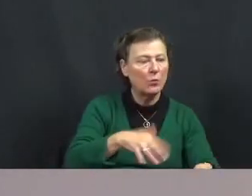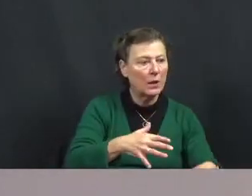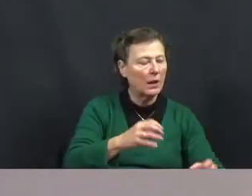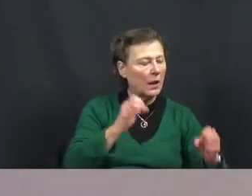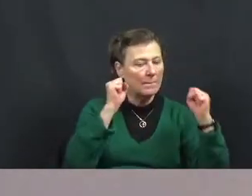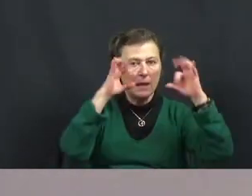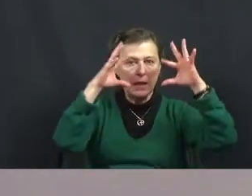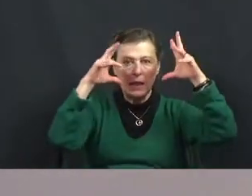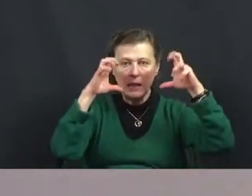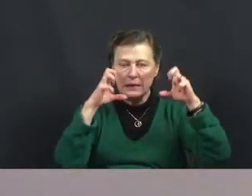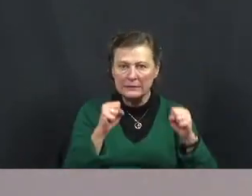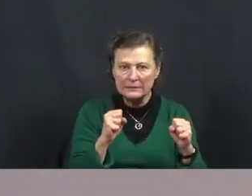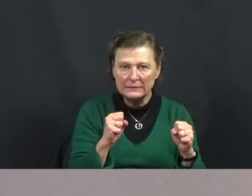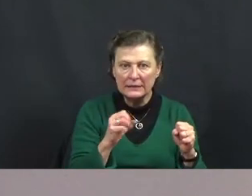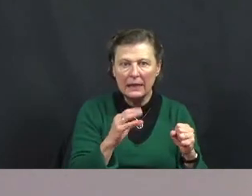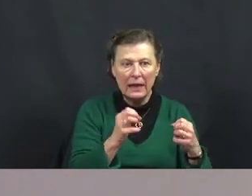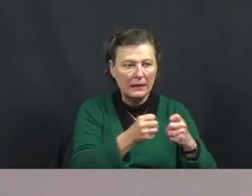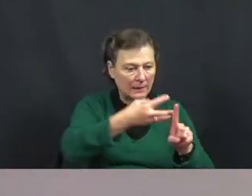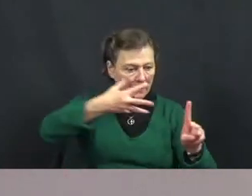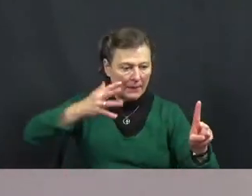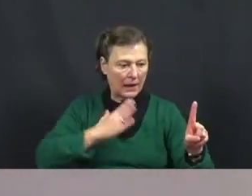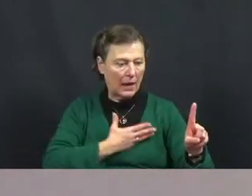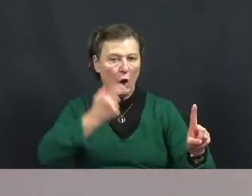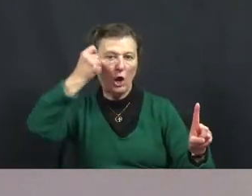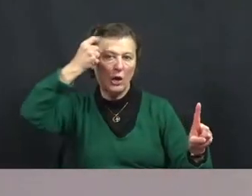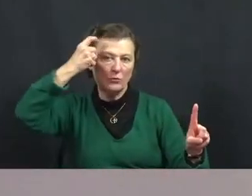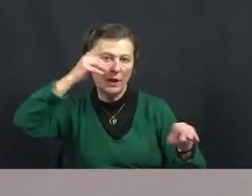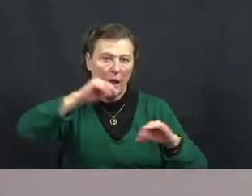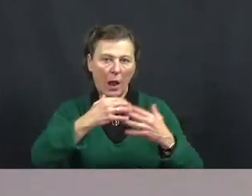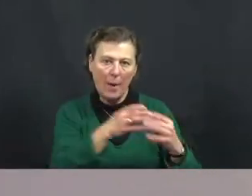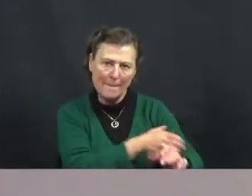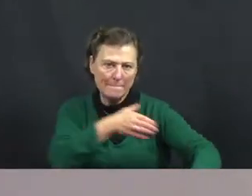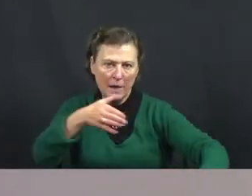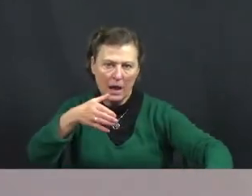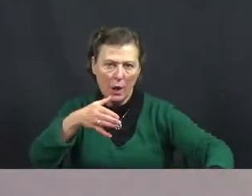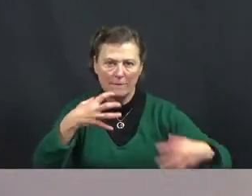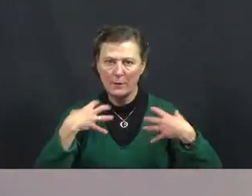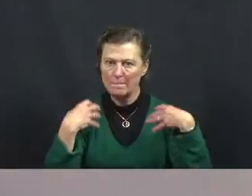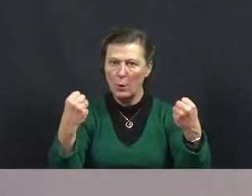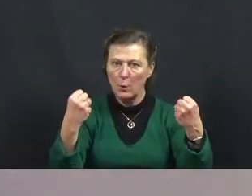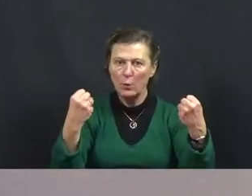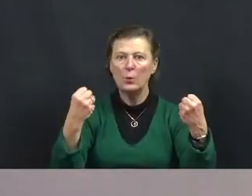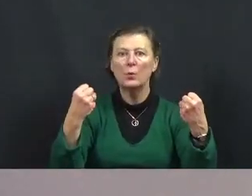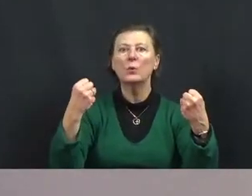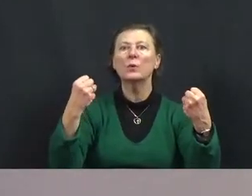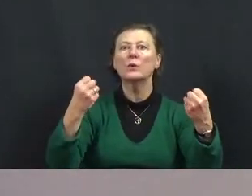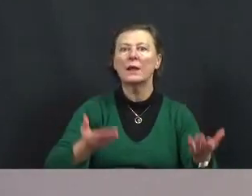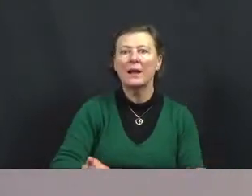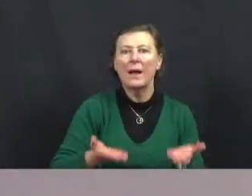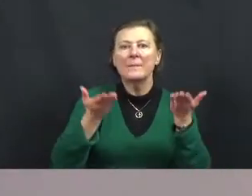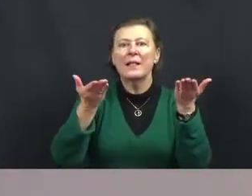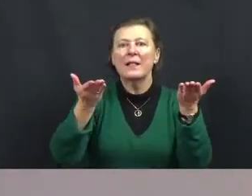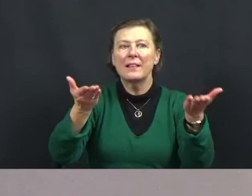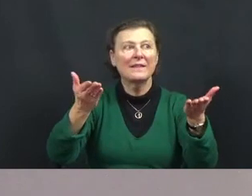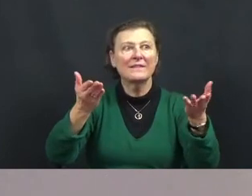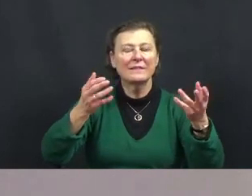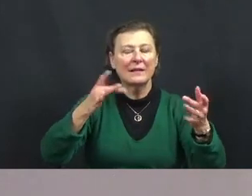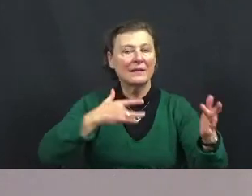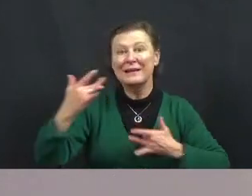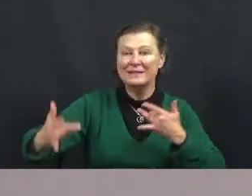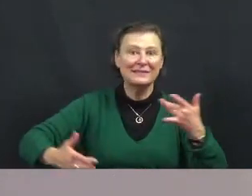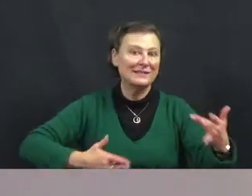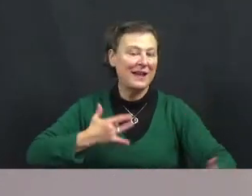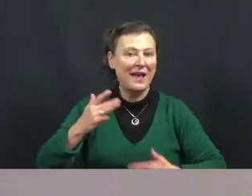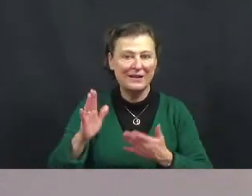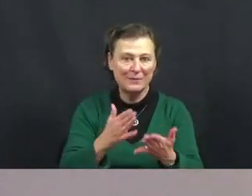and expanded our understanding of how powerful and bold and uplifting, ecstatic